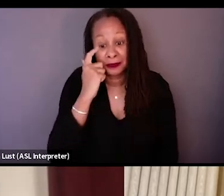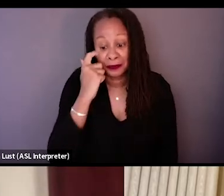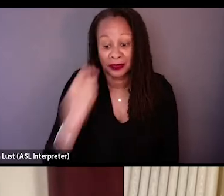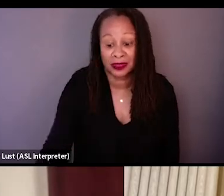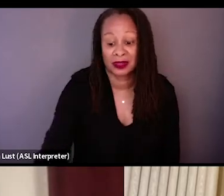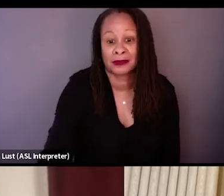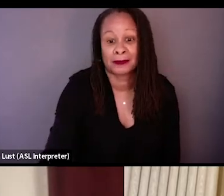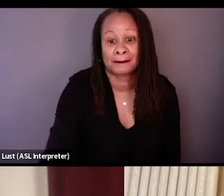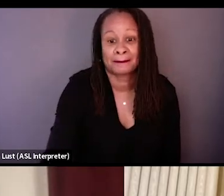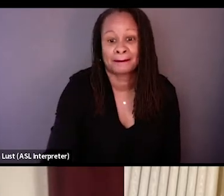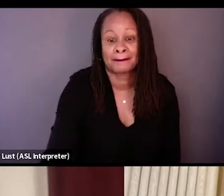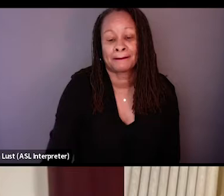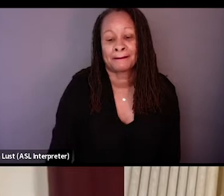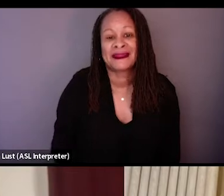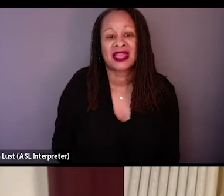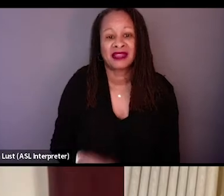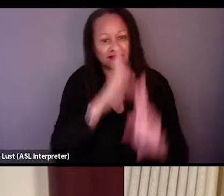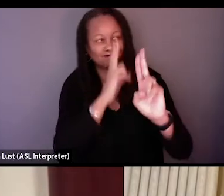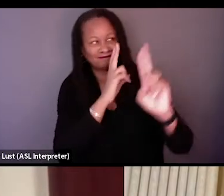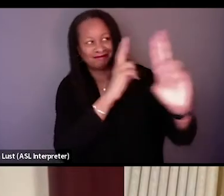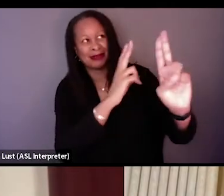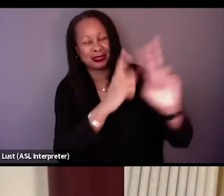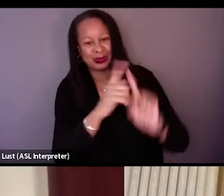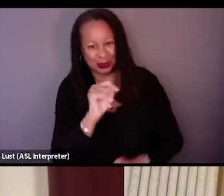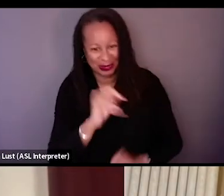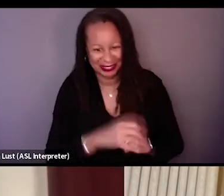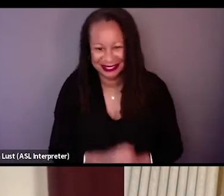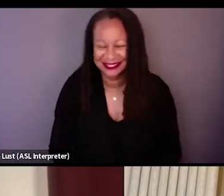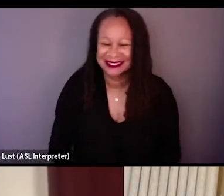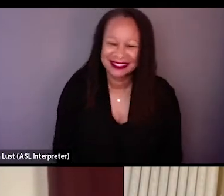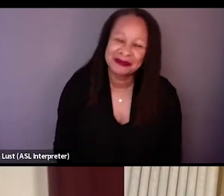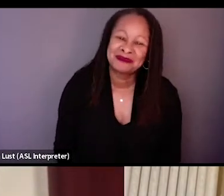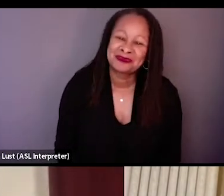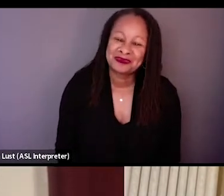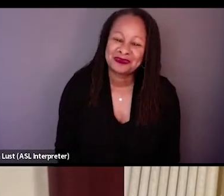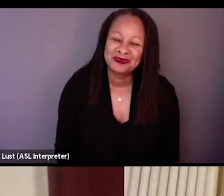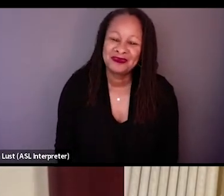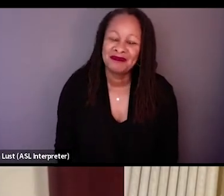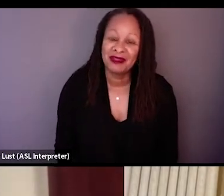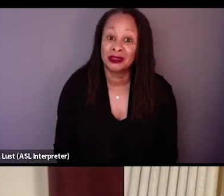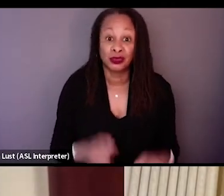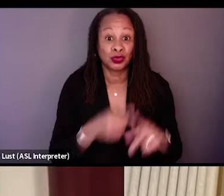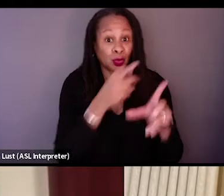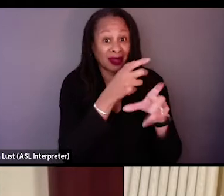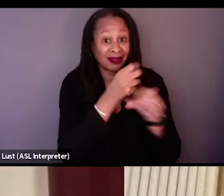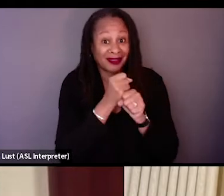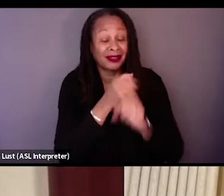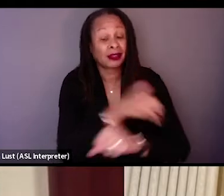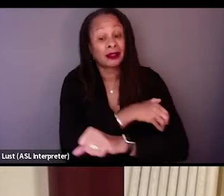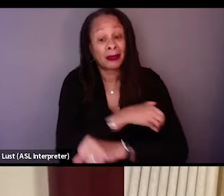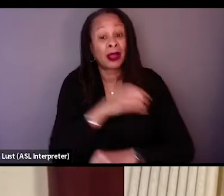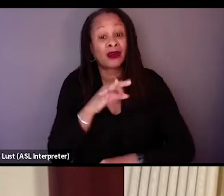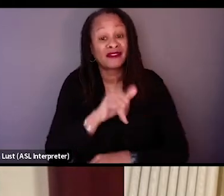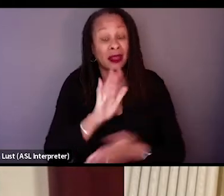how best to put this, pay homage to it. I don't want to say that. but to evoke the power of that